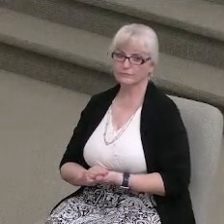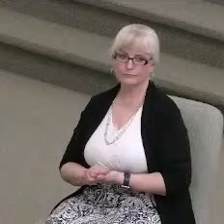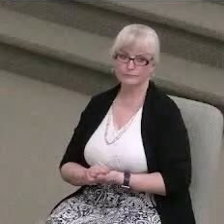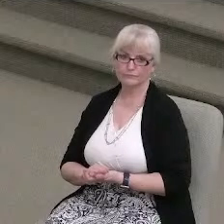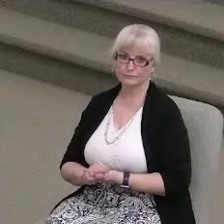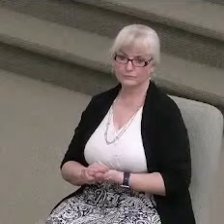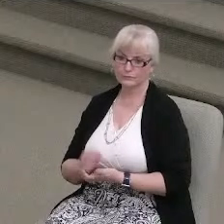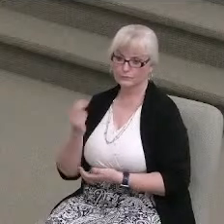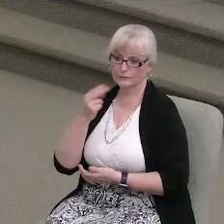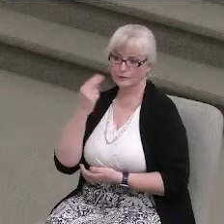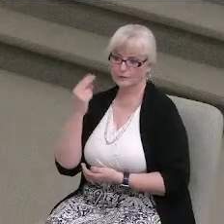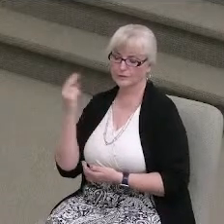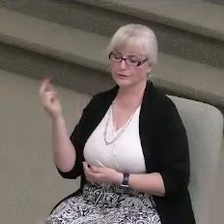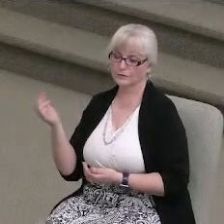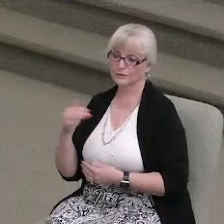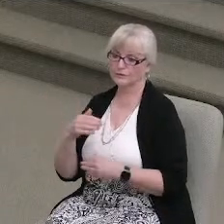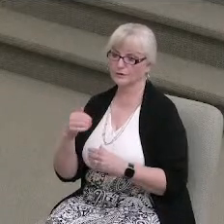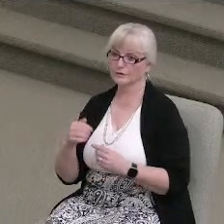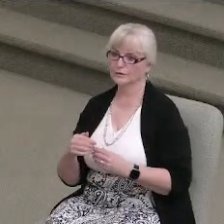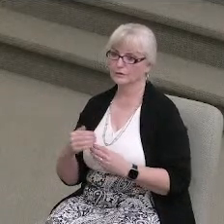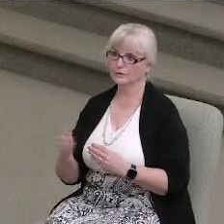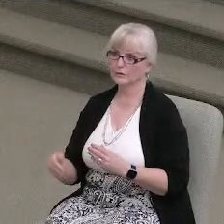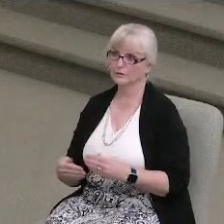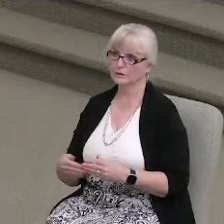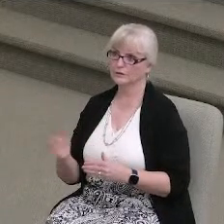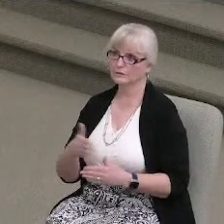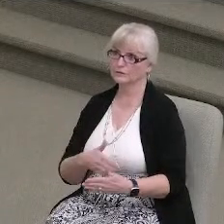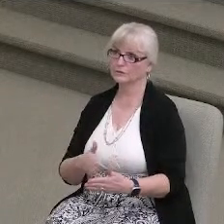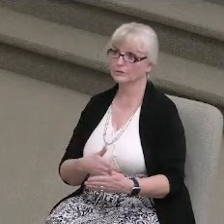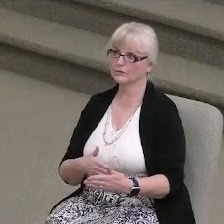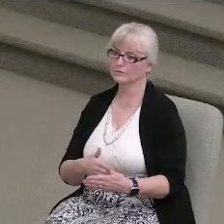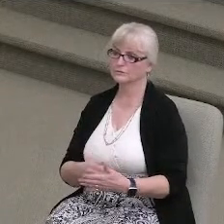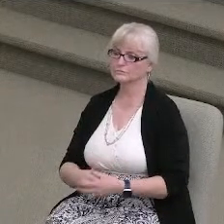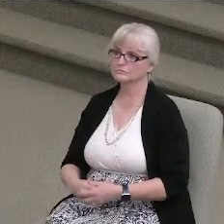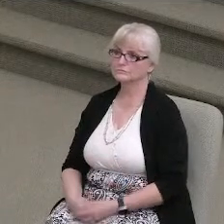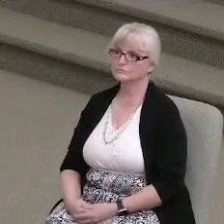song, grab one of those and bring it back to your seat.